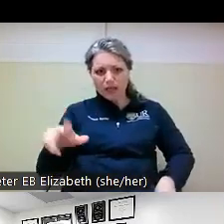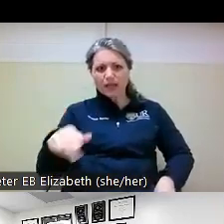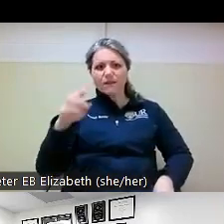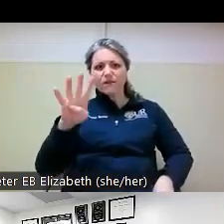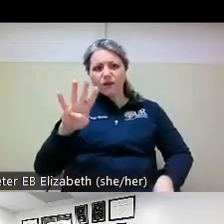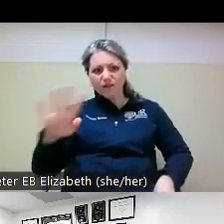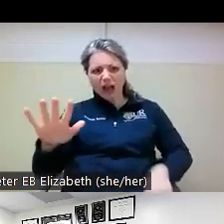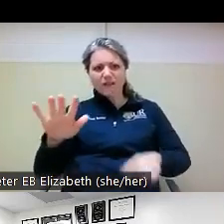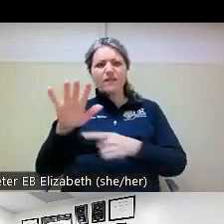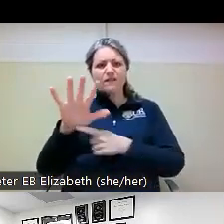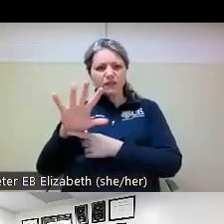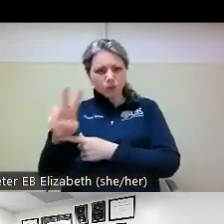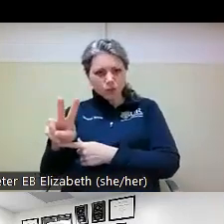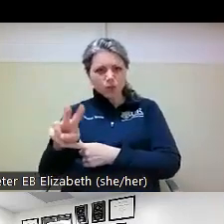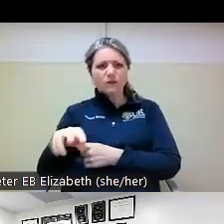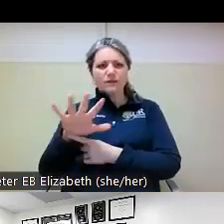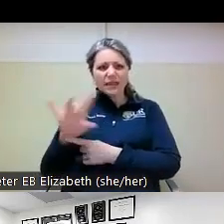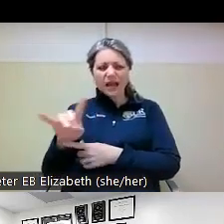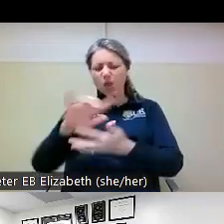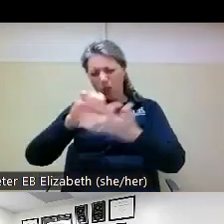HPV.